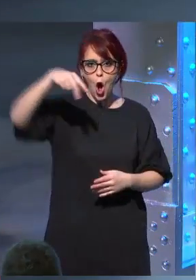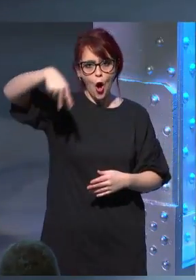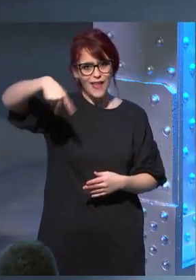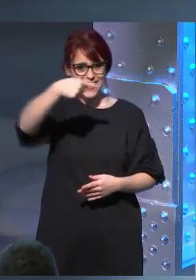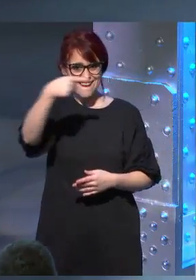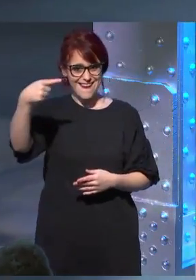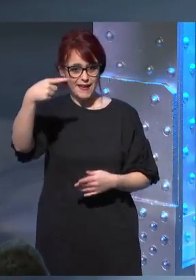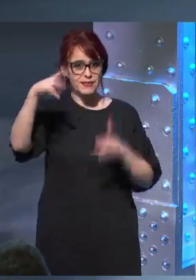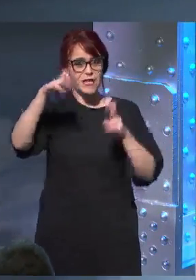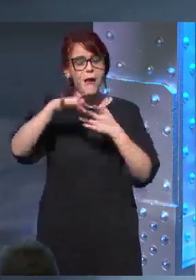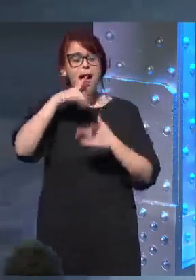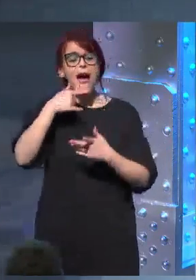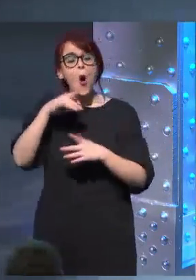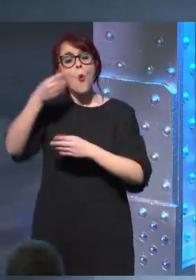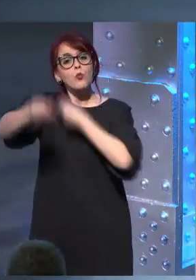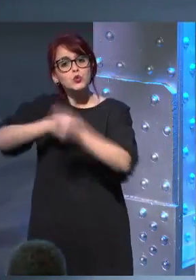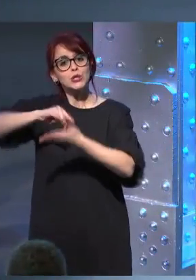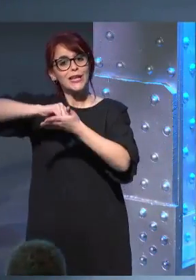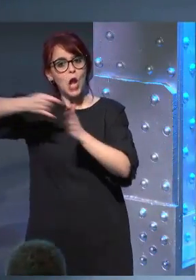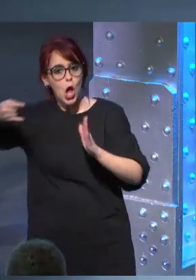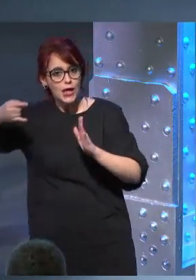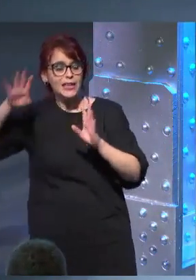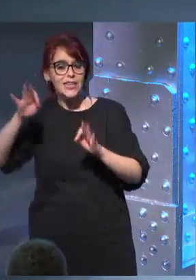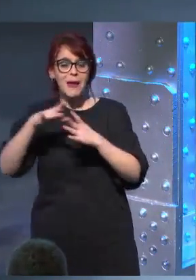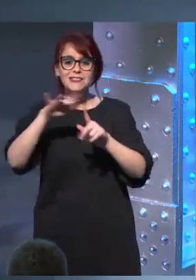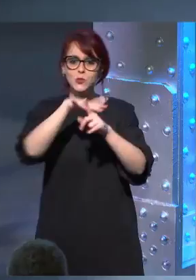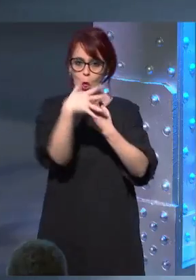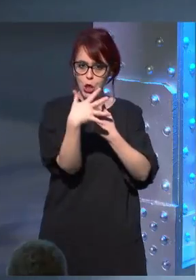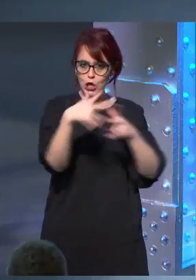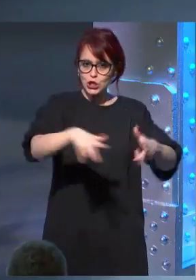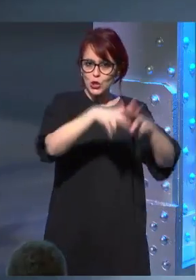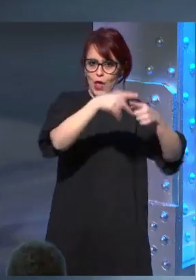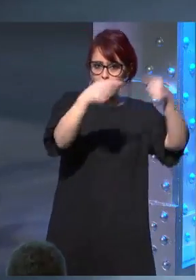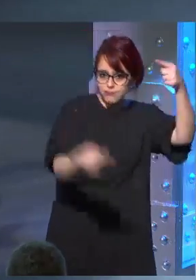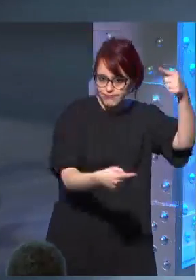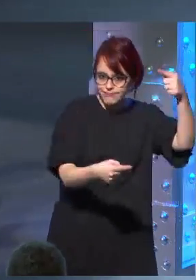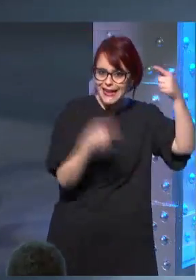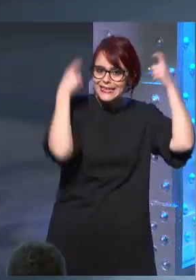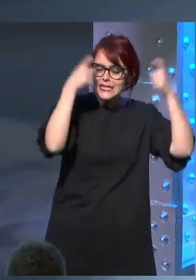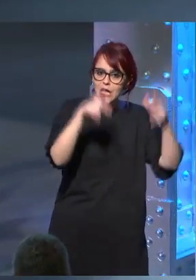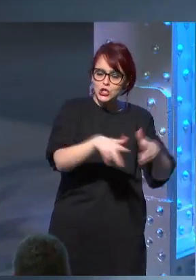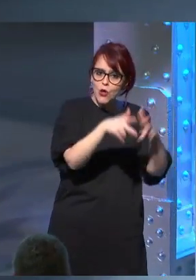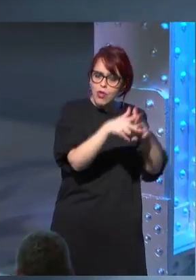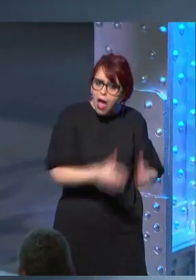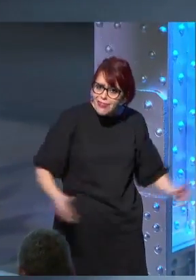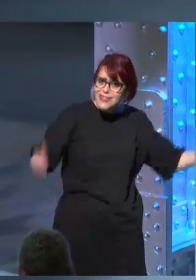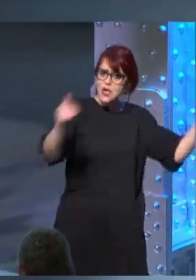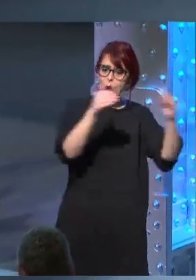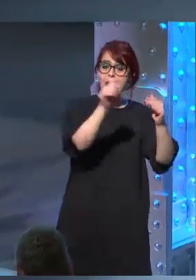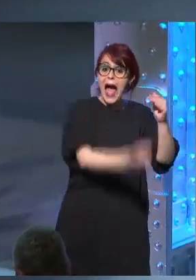Fundación Cibervoluntarios, Cyber Volunteers. They promote the use of technology